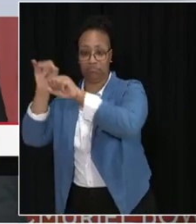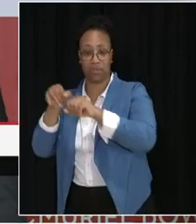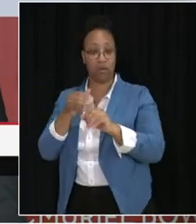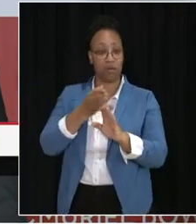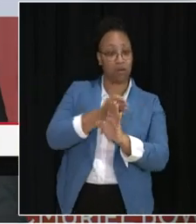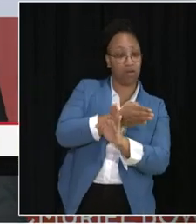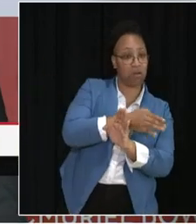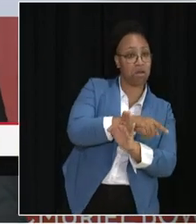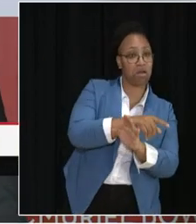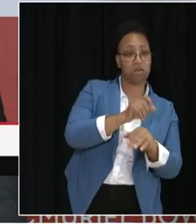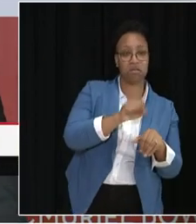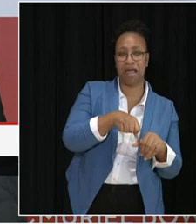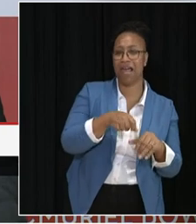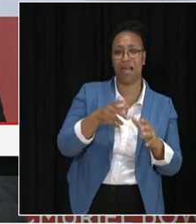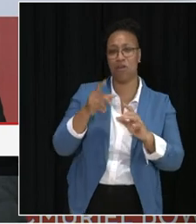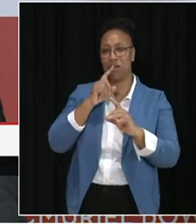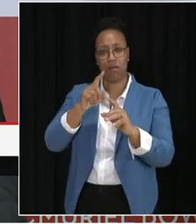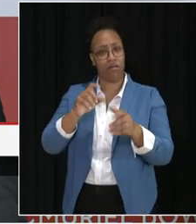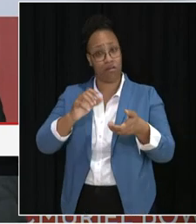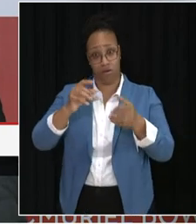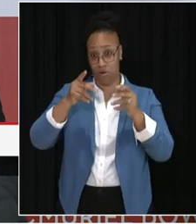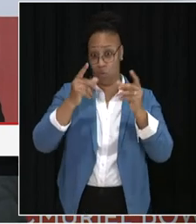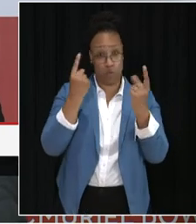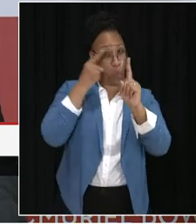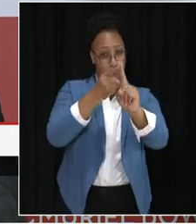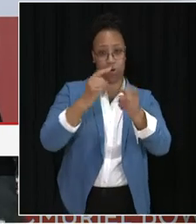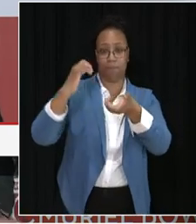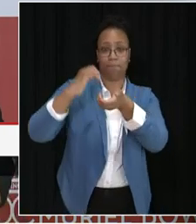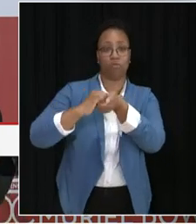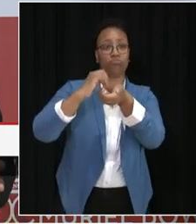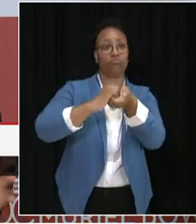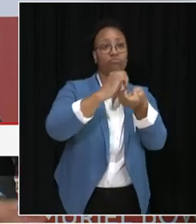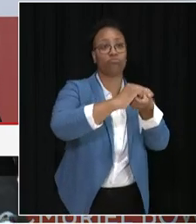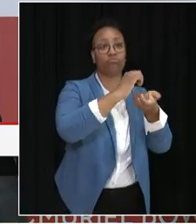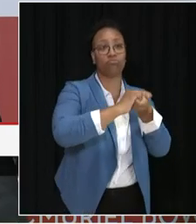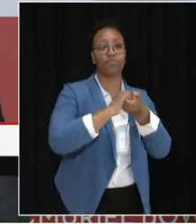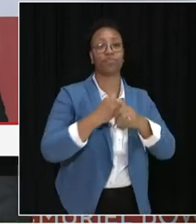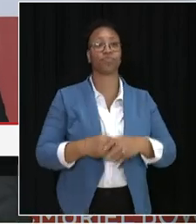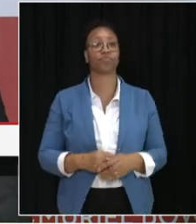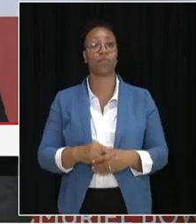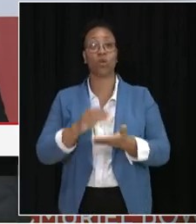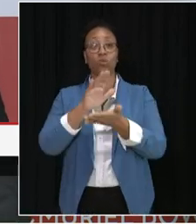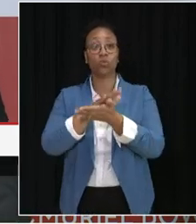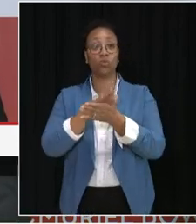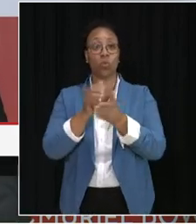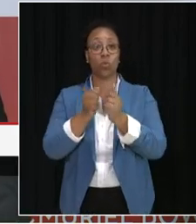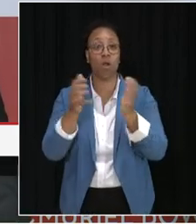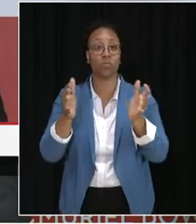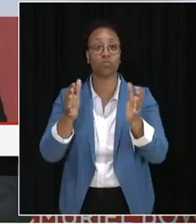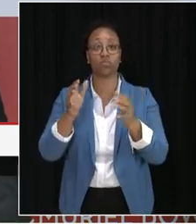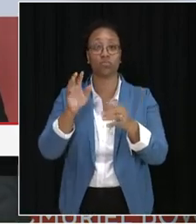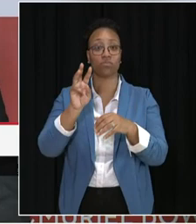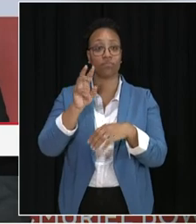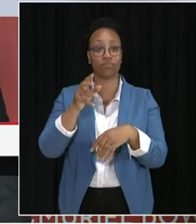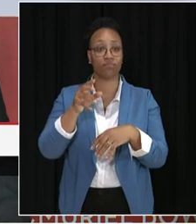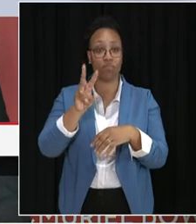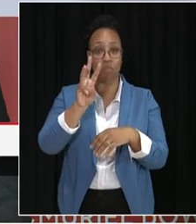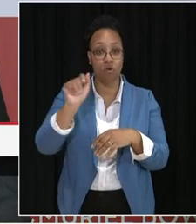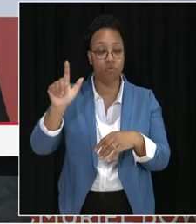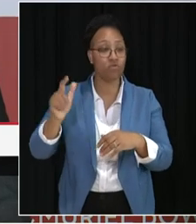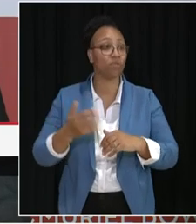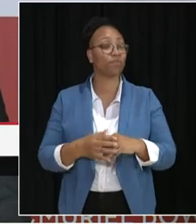with School Without Walls and George Washington University in a similar structure. And then students can also take courses at